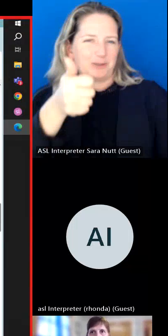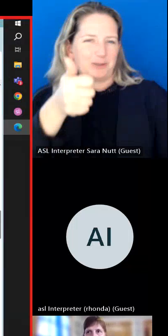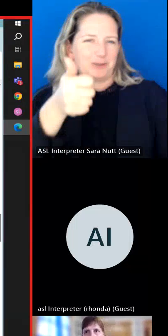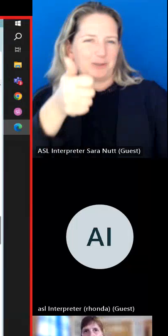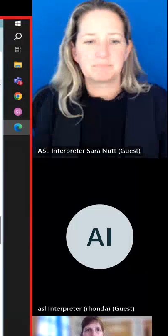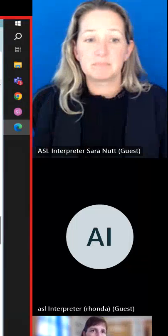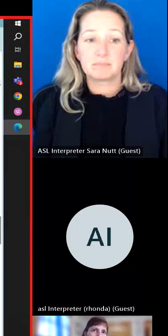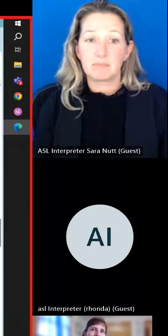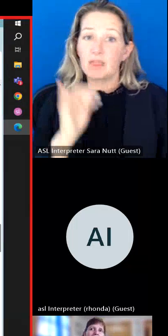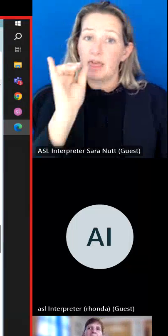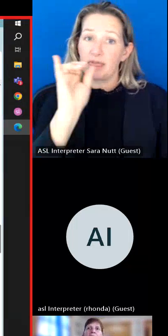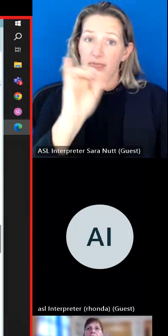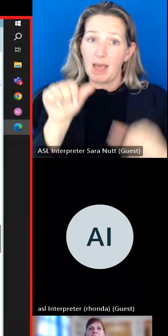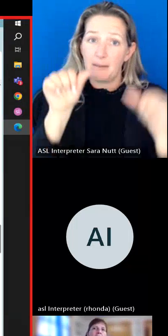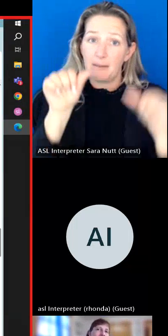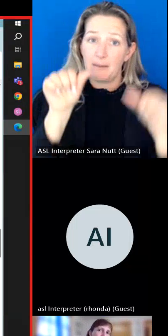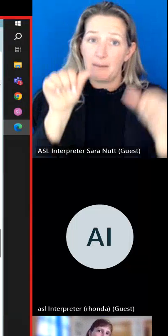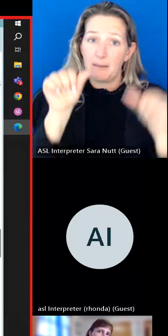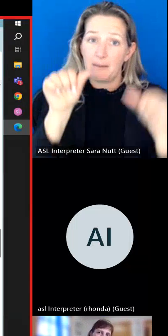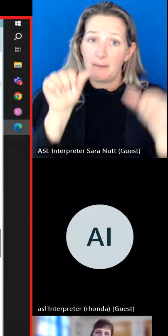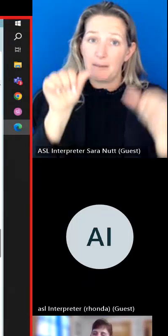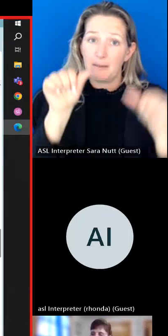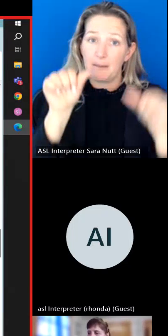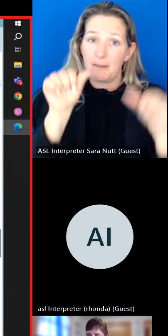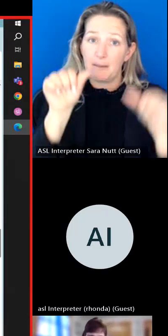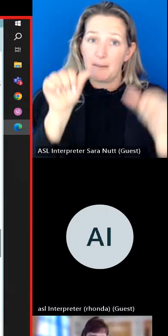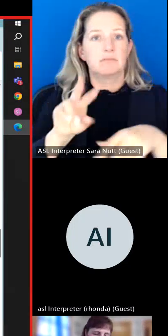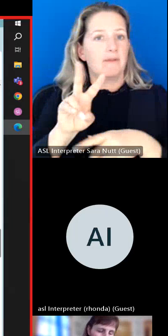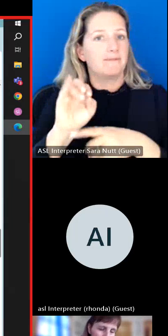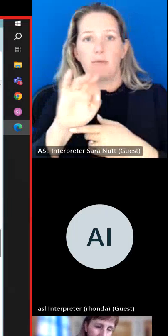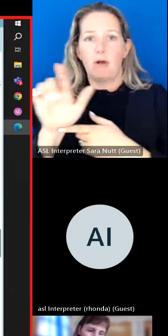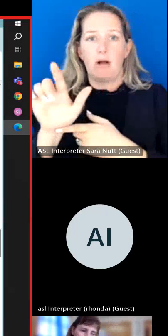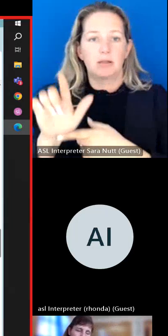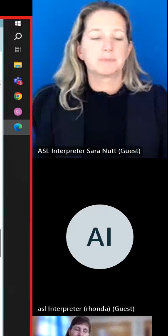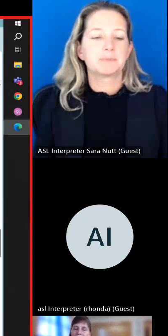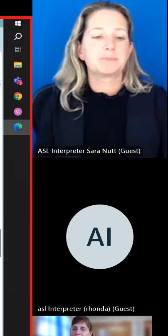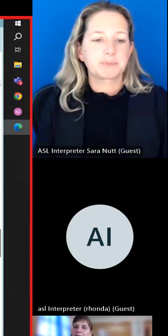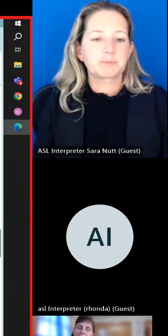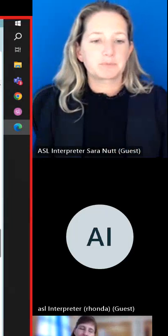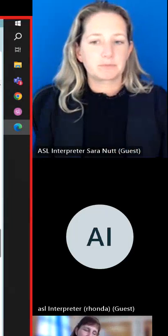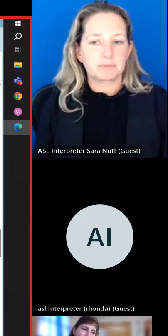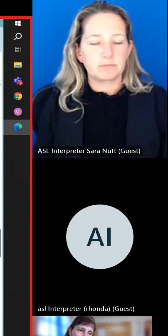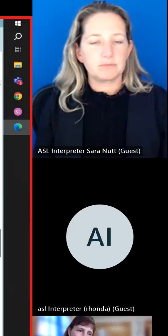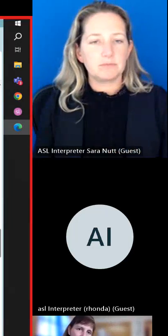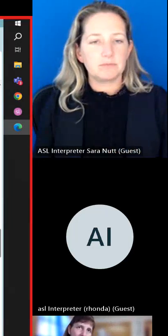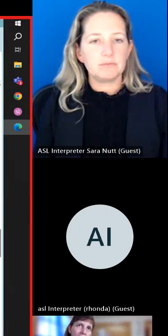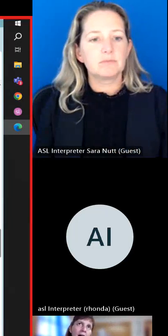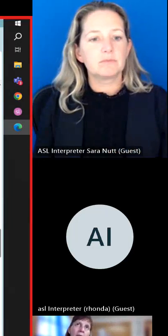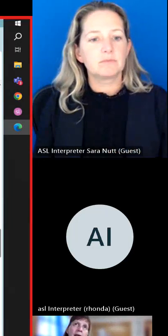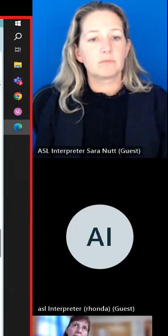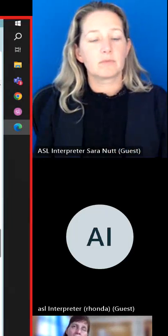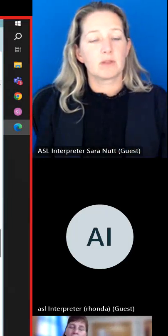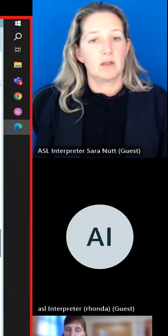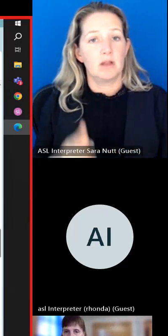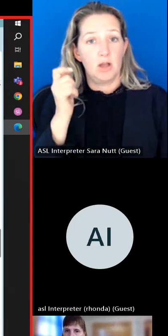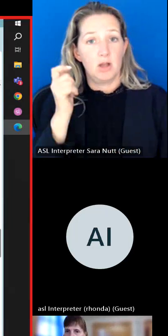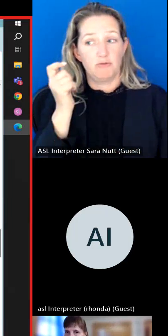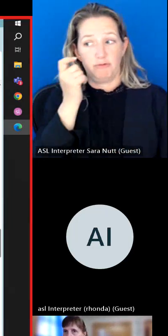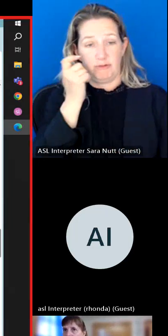post that went viral. And they recently did a presentation at our